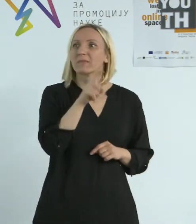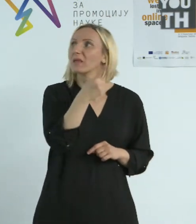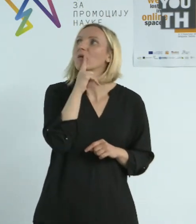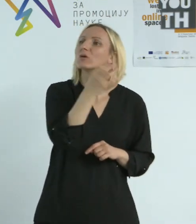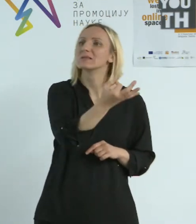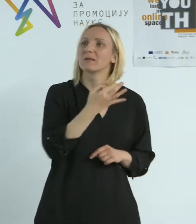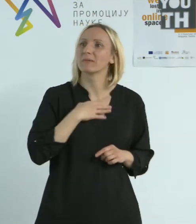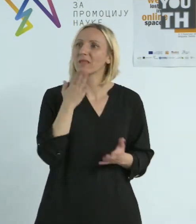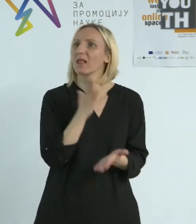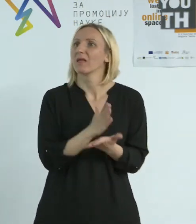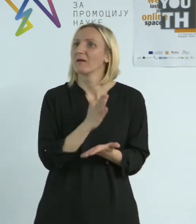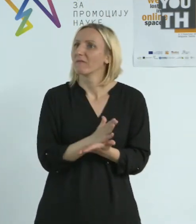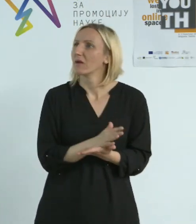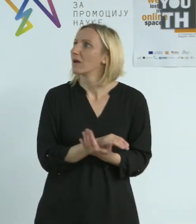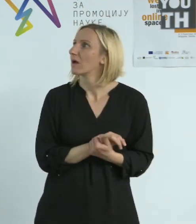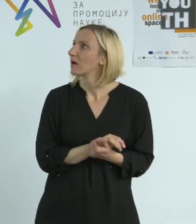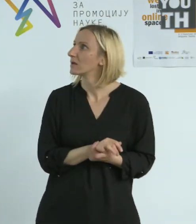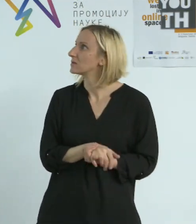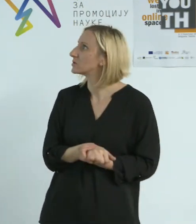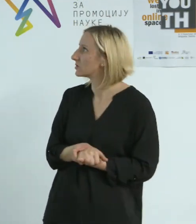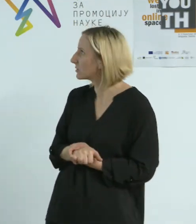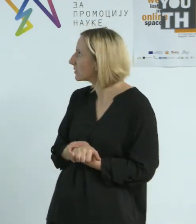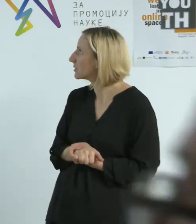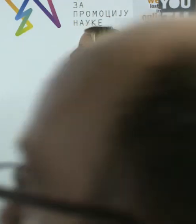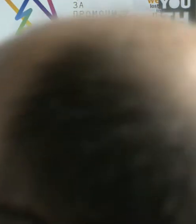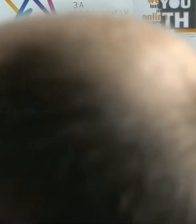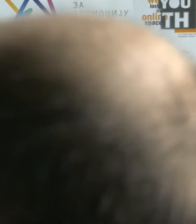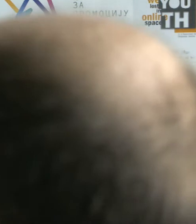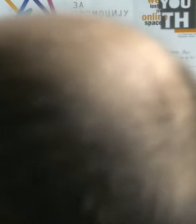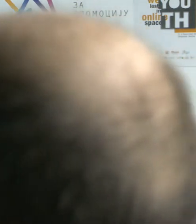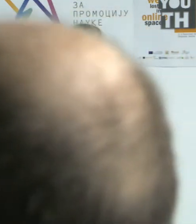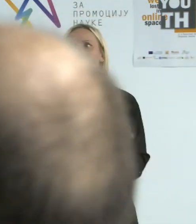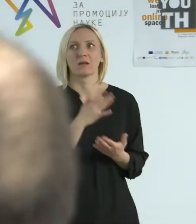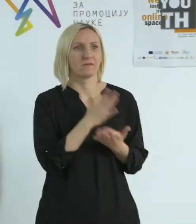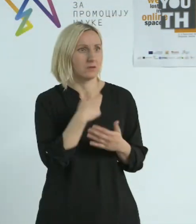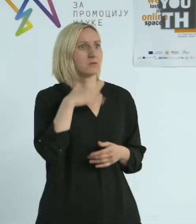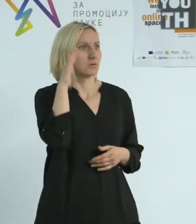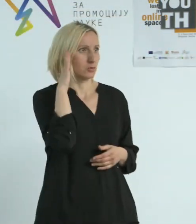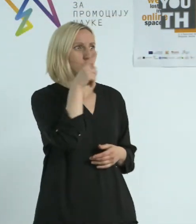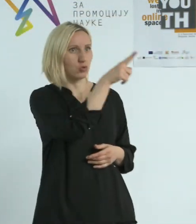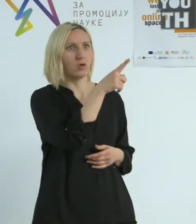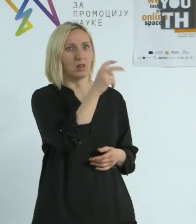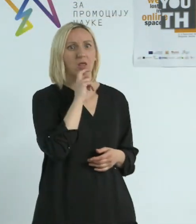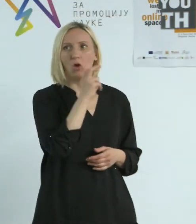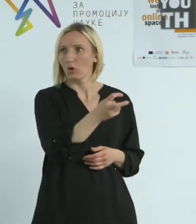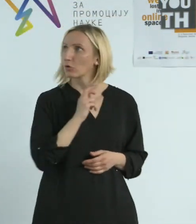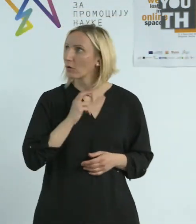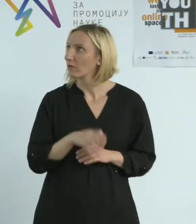asked, you already answered. So we're going to use learning in a non-formal way, as you said.